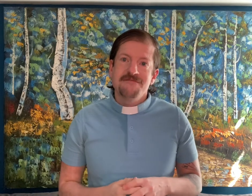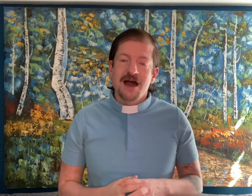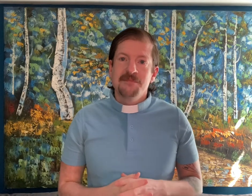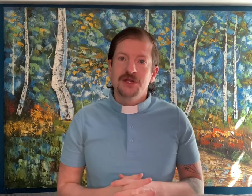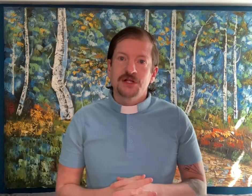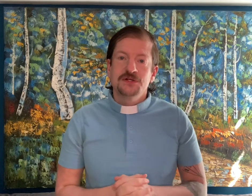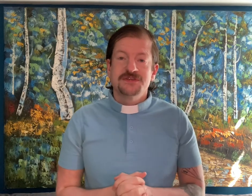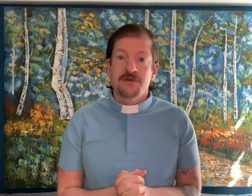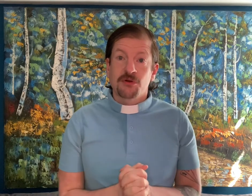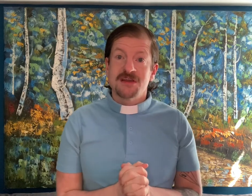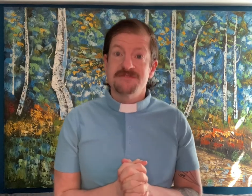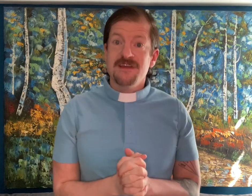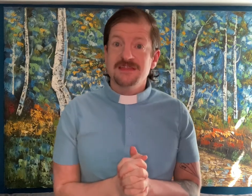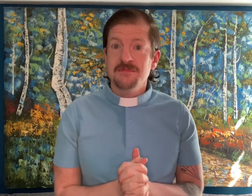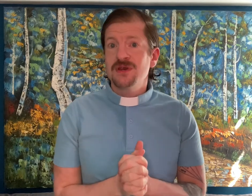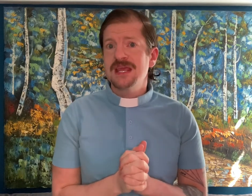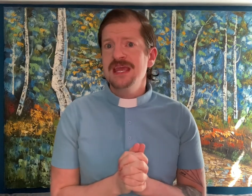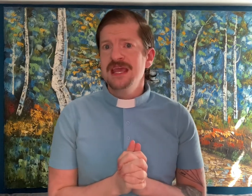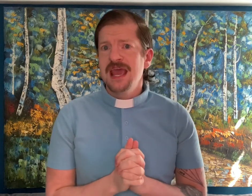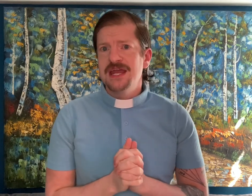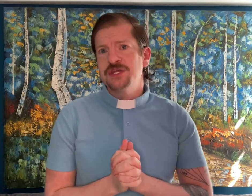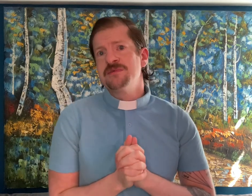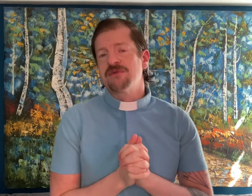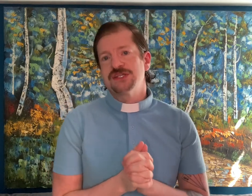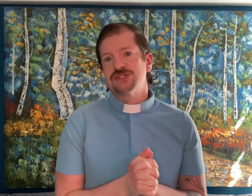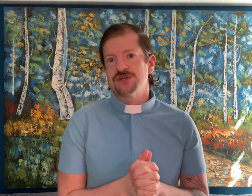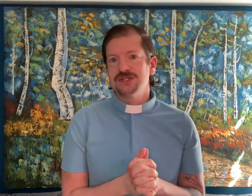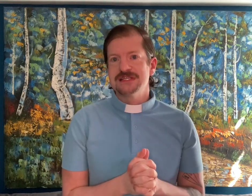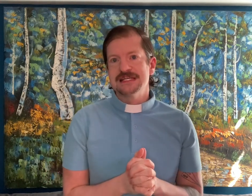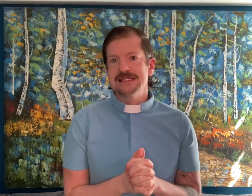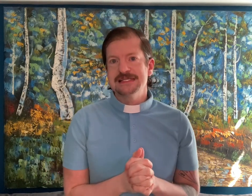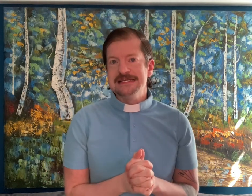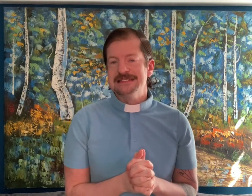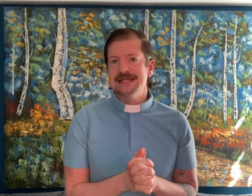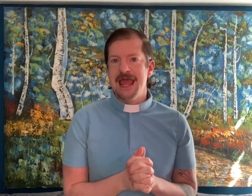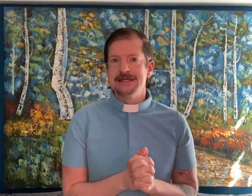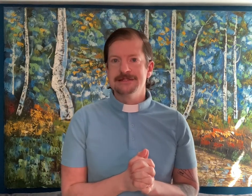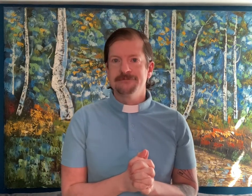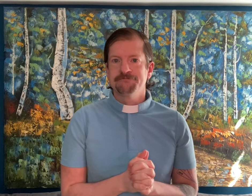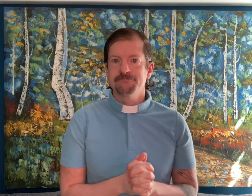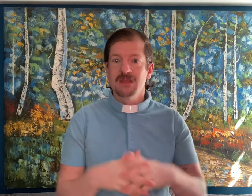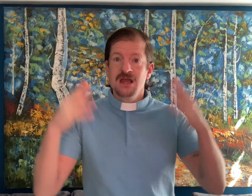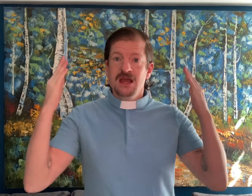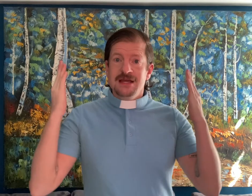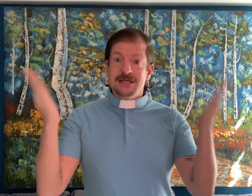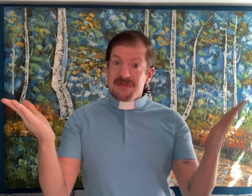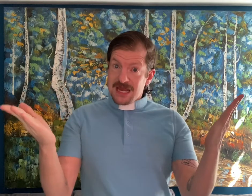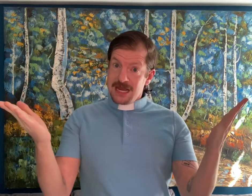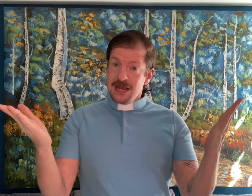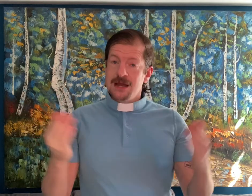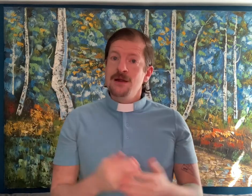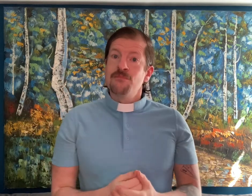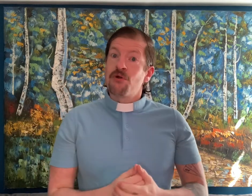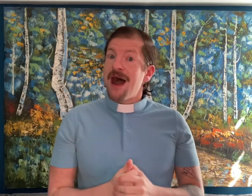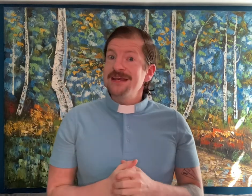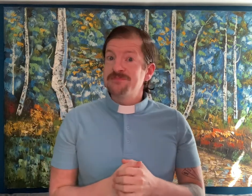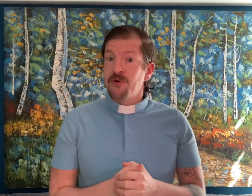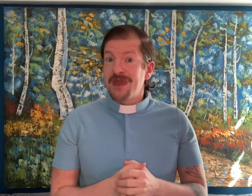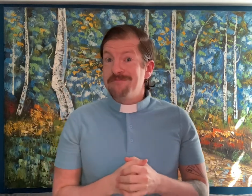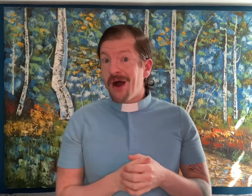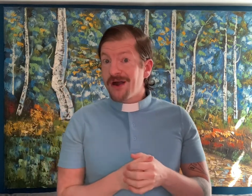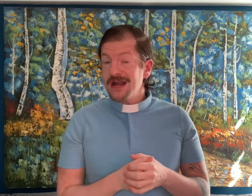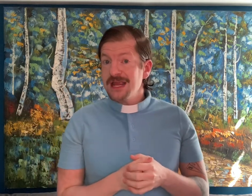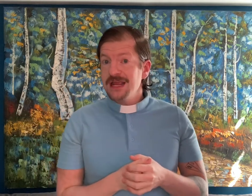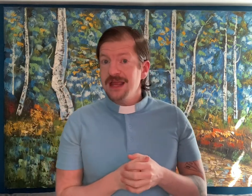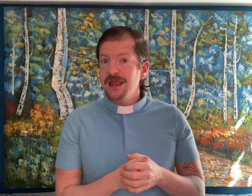a vibrant, inclusive, and progressive faith community and human rights church in the city's East End. To me, Pride is